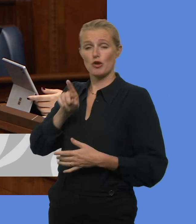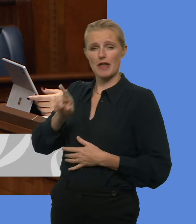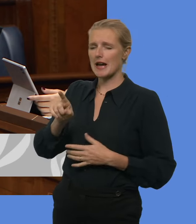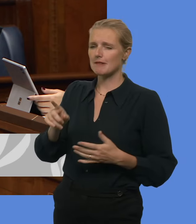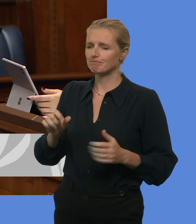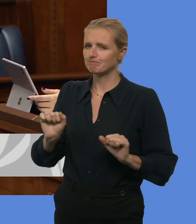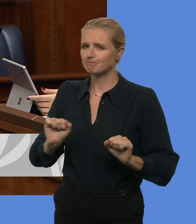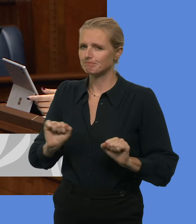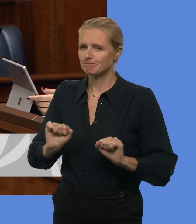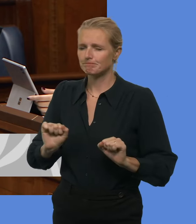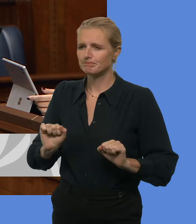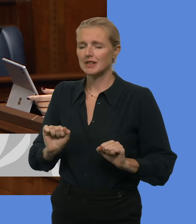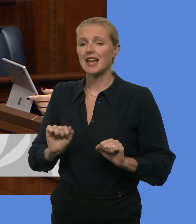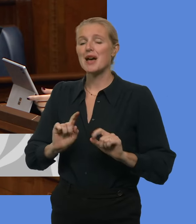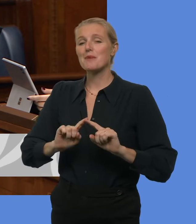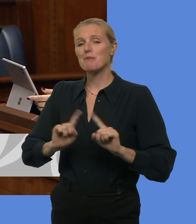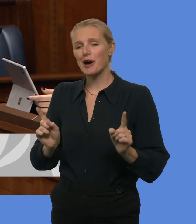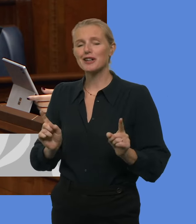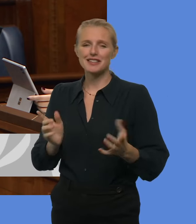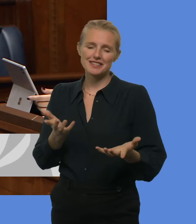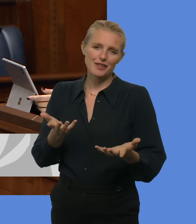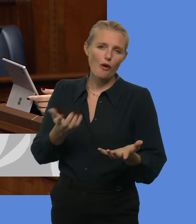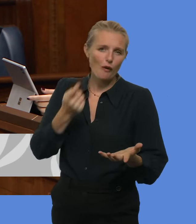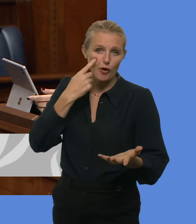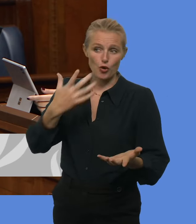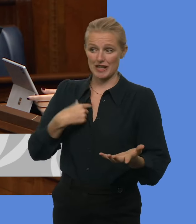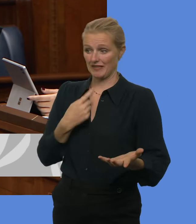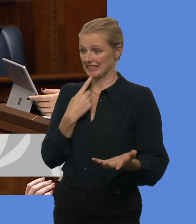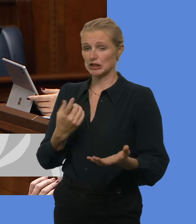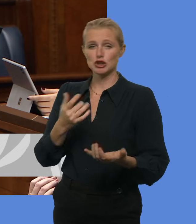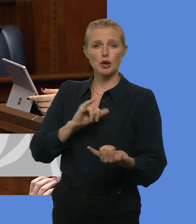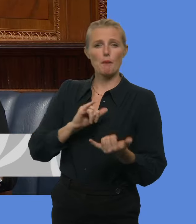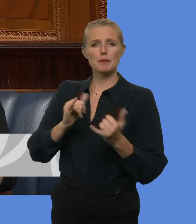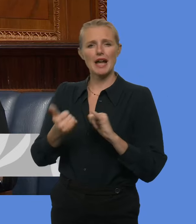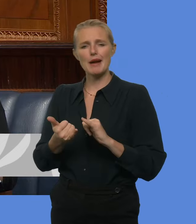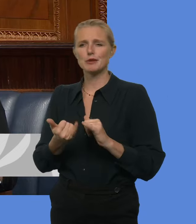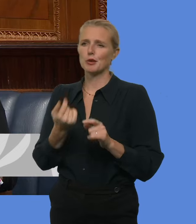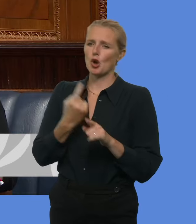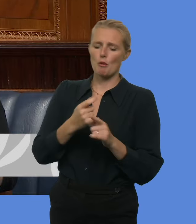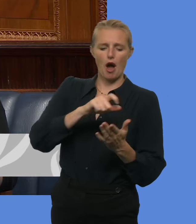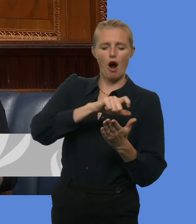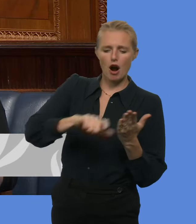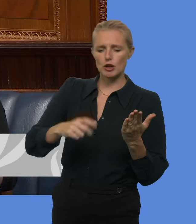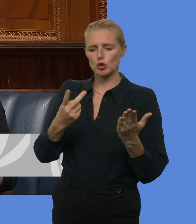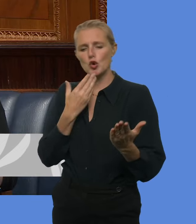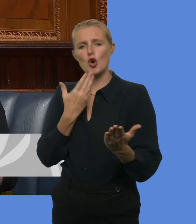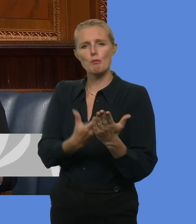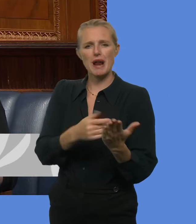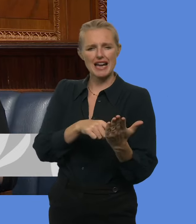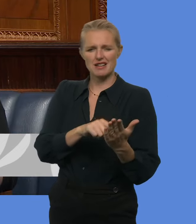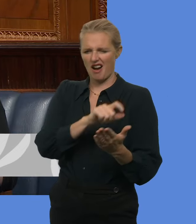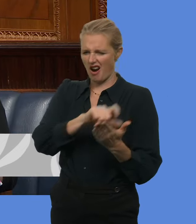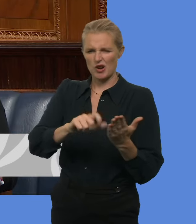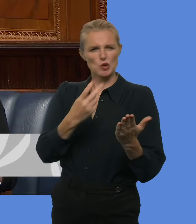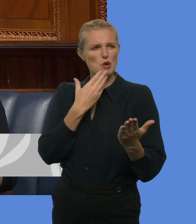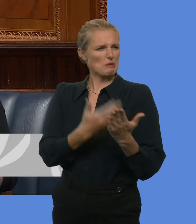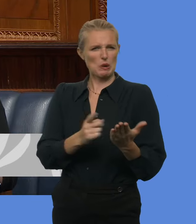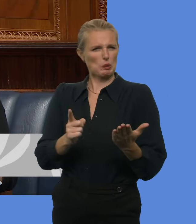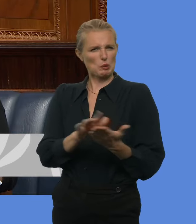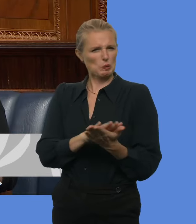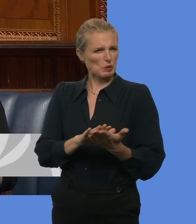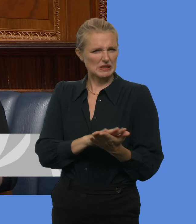as indicated, and I think sometimes we do bandy about terms like Article 2 compliant, and I know that that doesn't always translate to